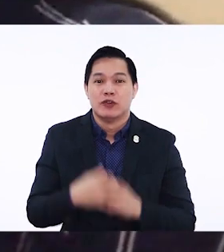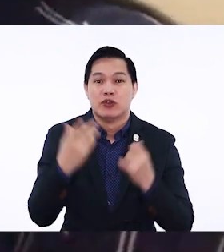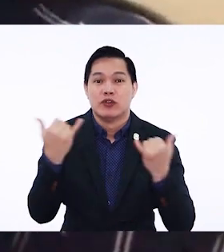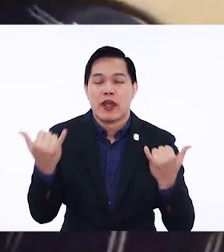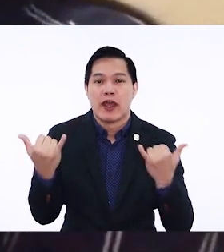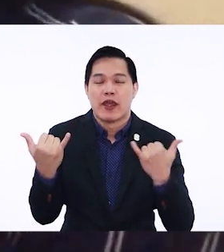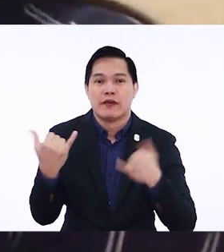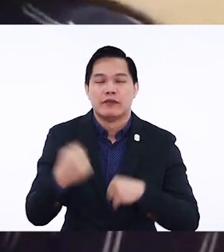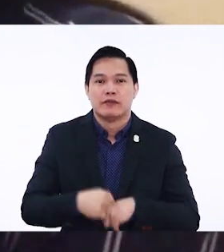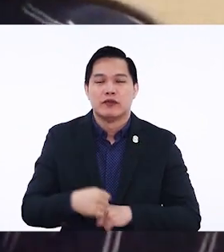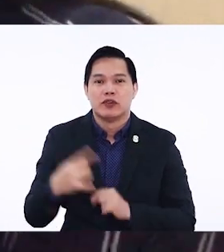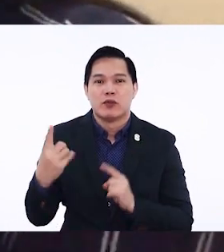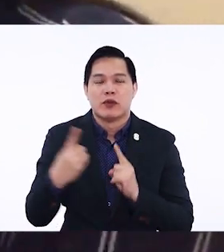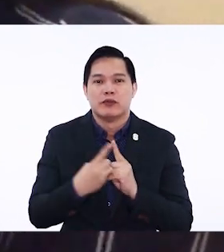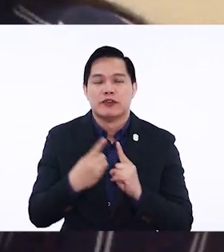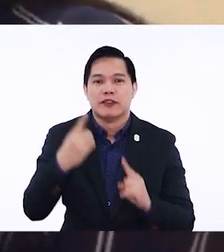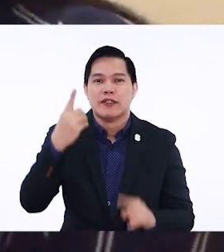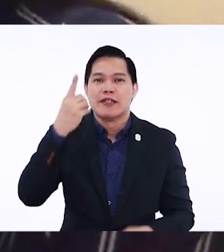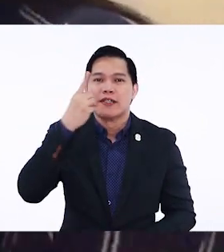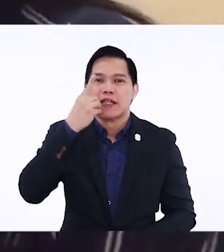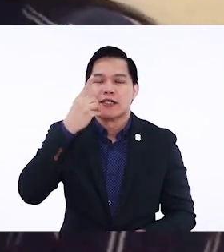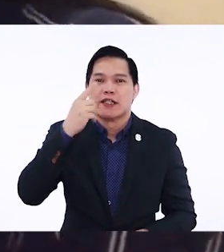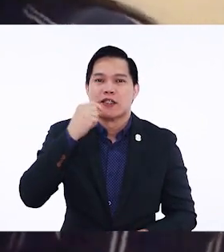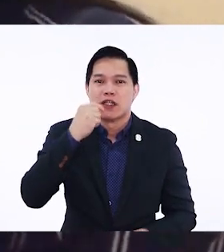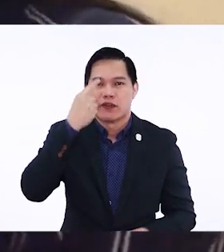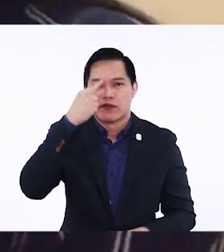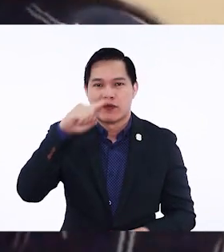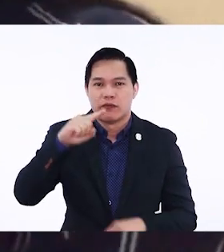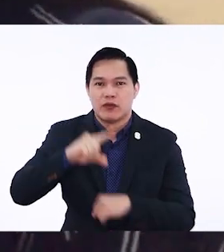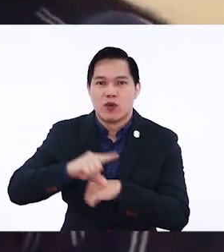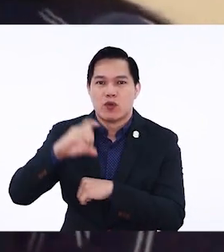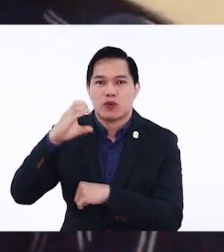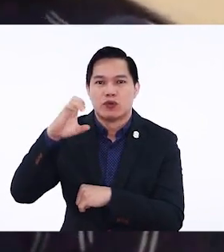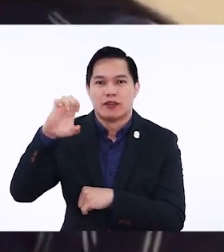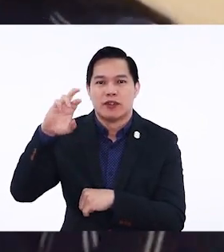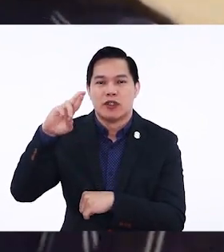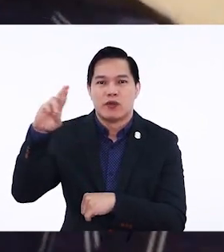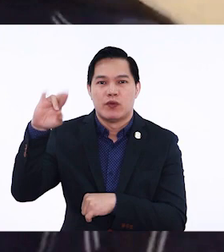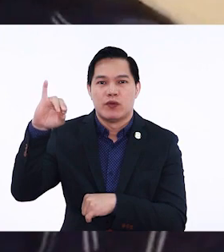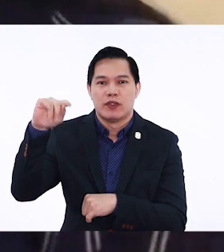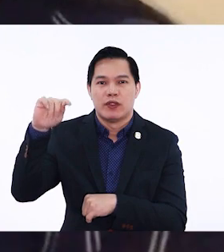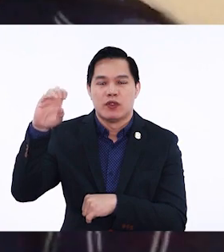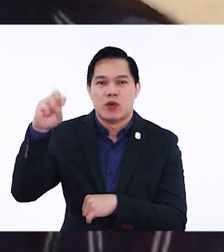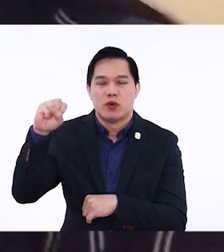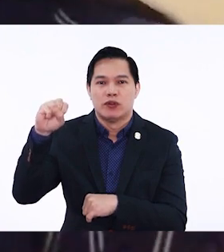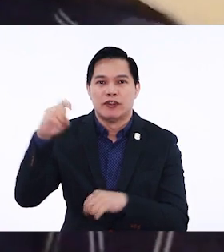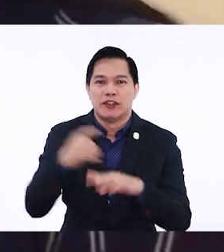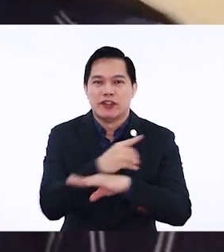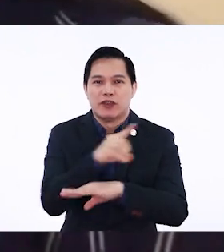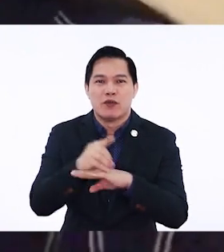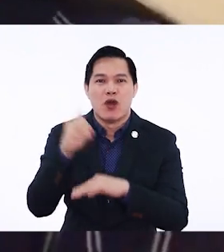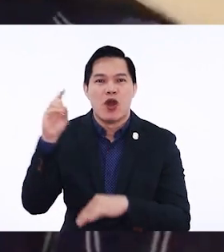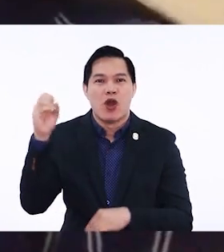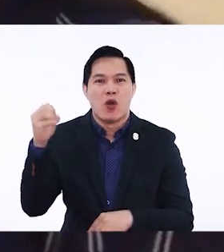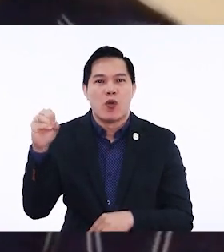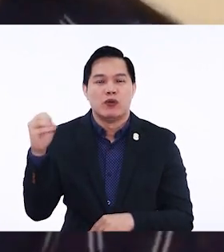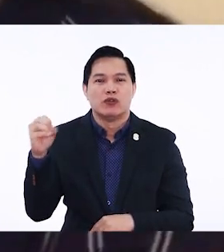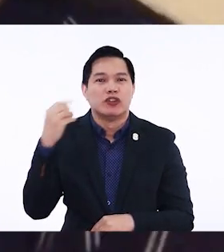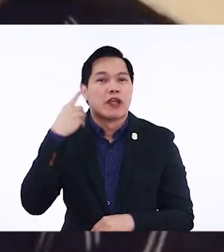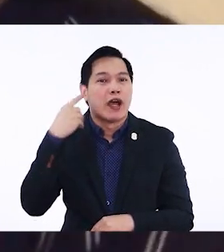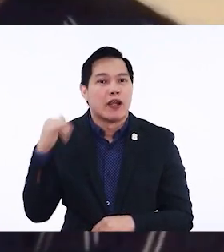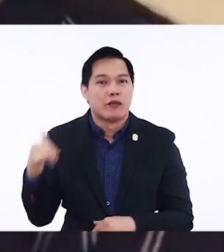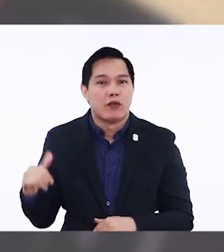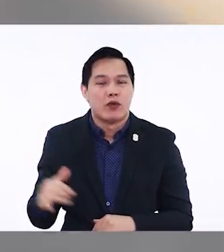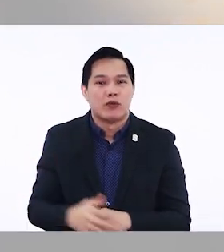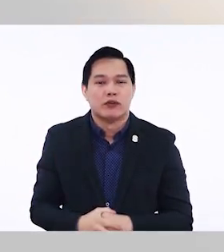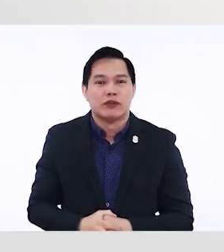Today, we meet with Sister Danielle Trias from the local congregation of Cerritos in the District of Orange County, California, who helped put together